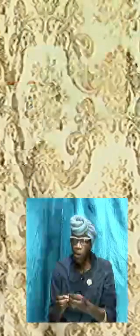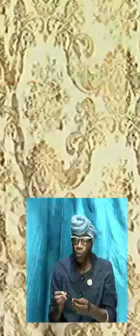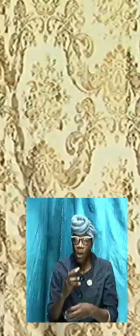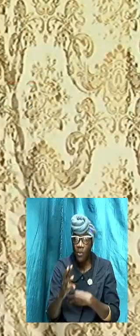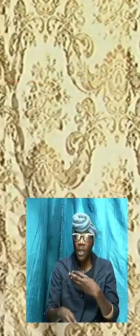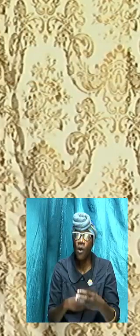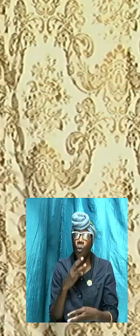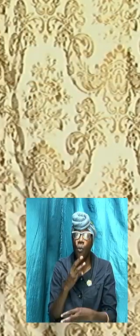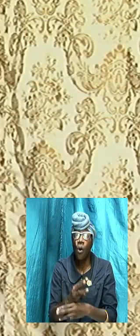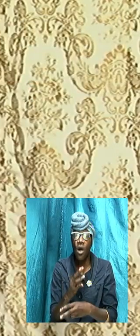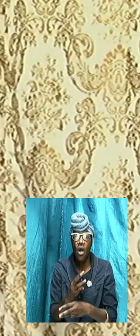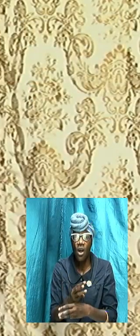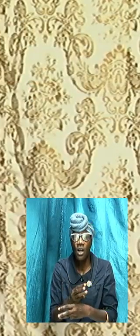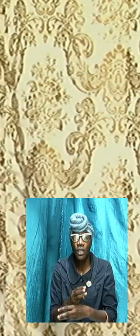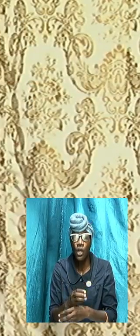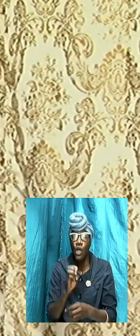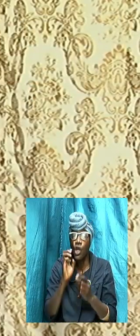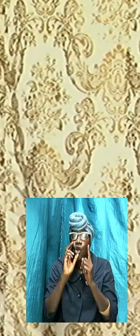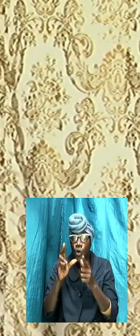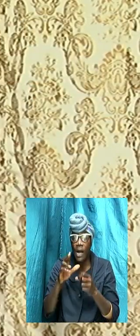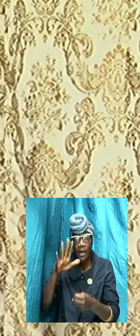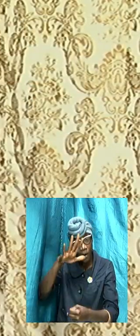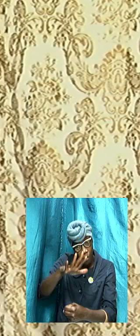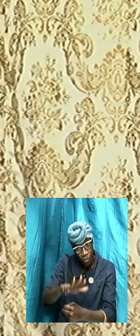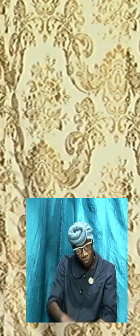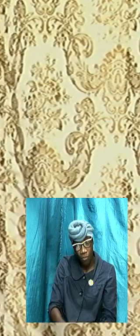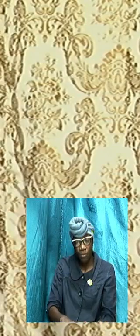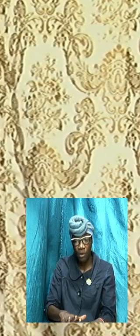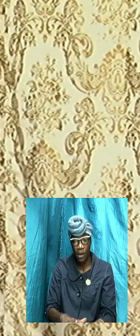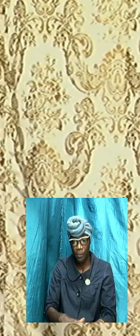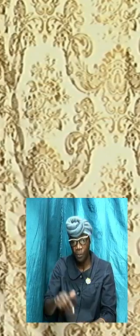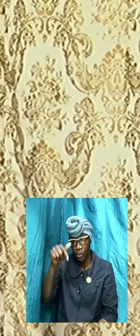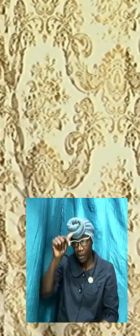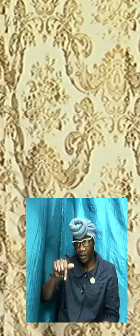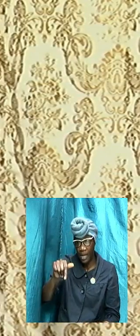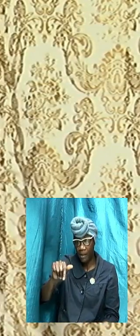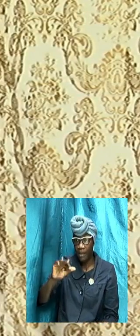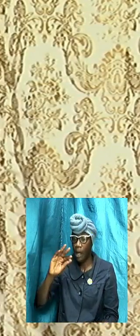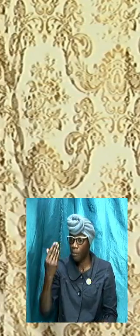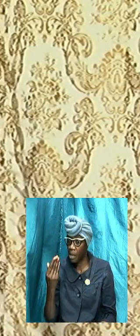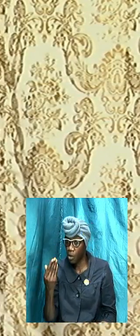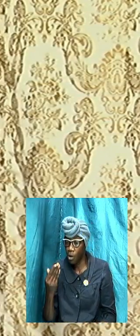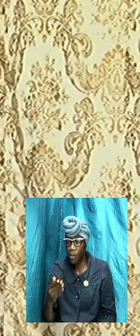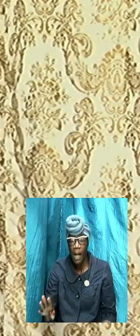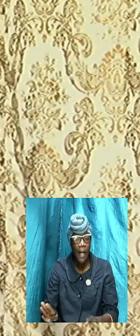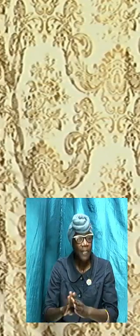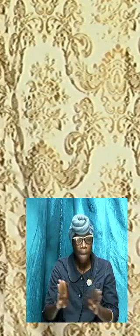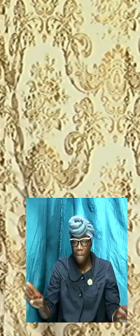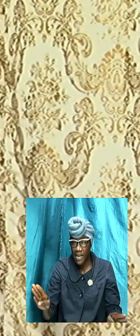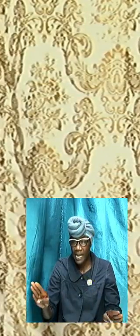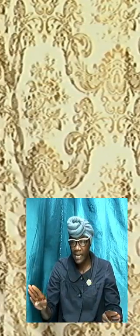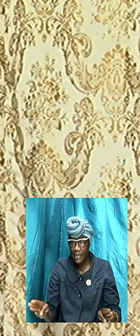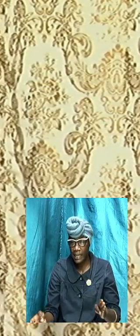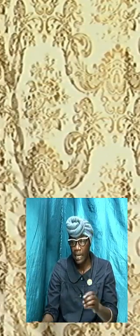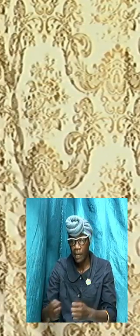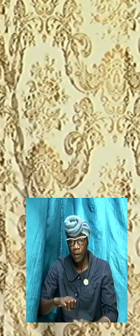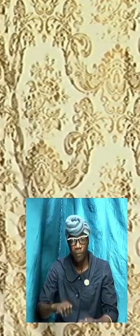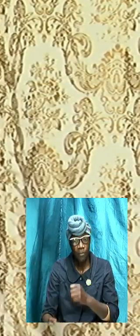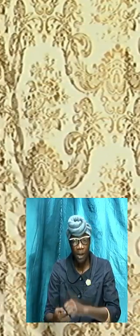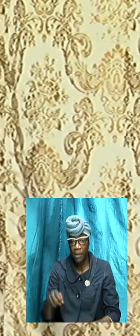without looking at even the coronavirus. Amen. Because this has become the biggest, one of the biggest challenge in